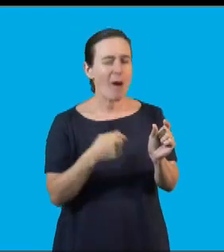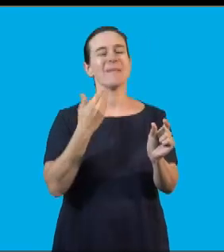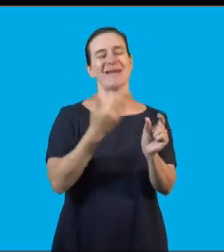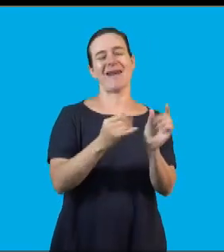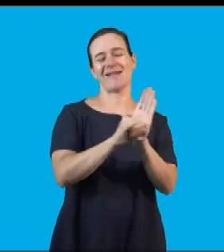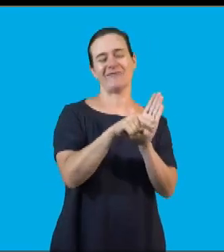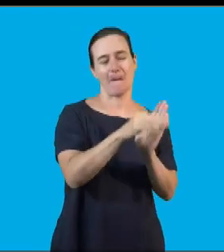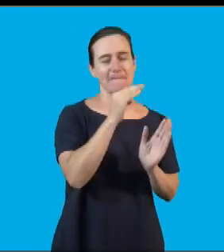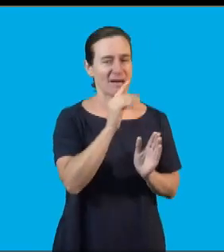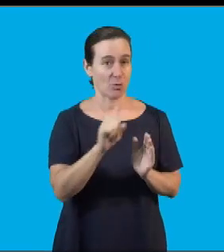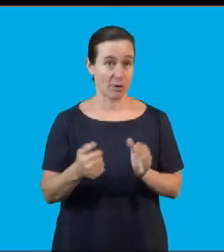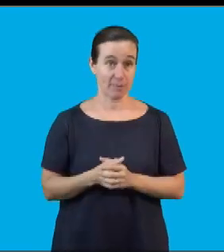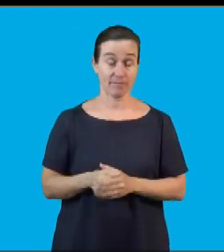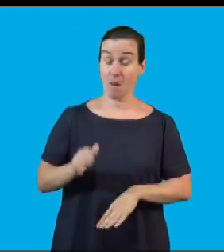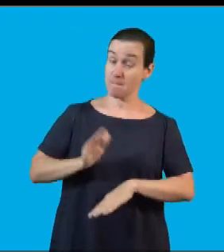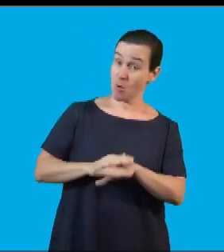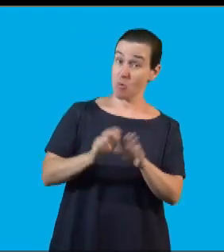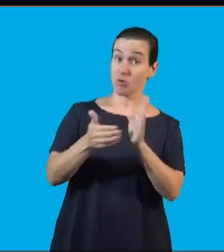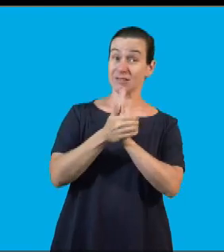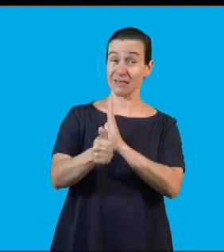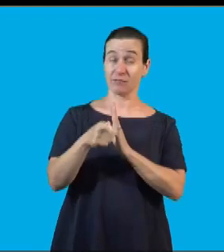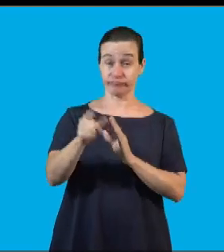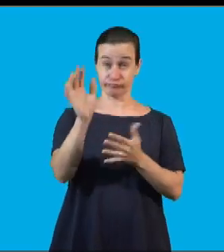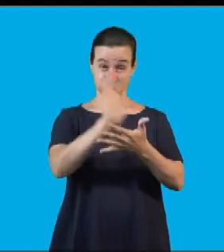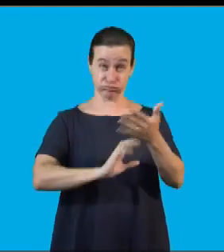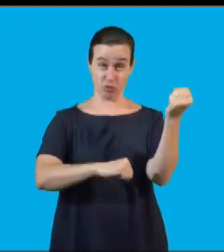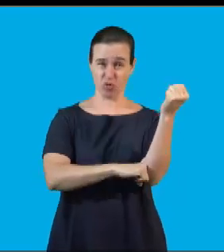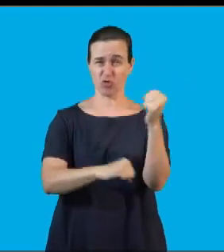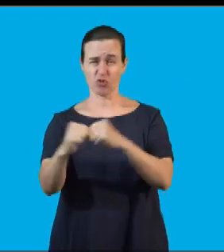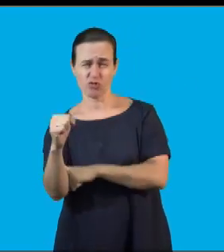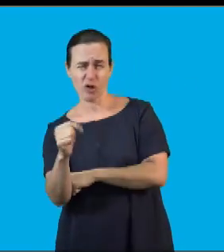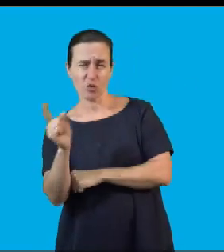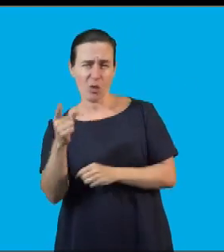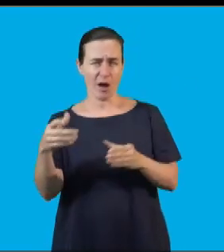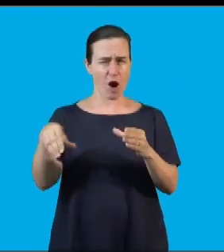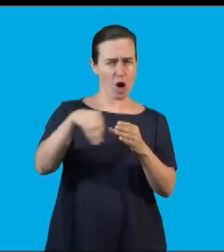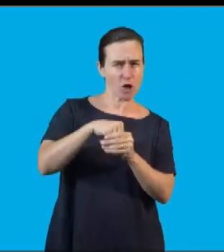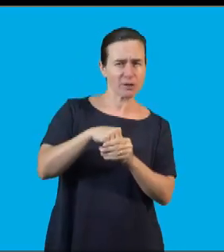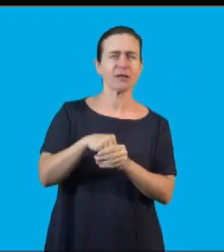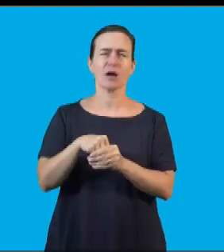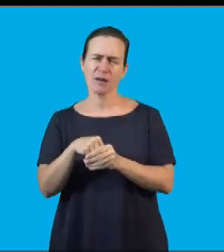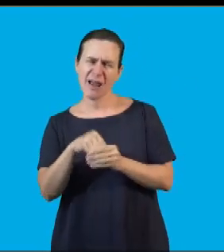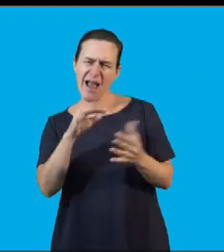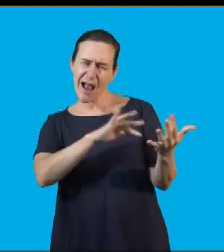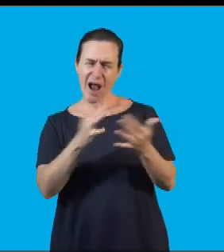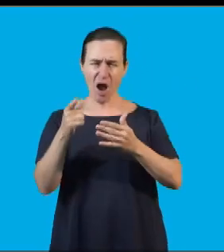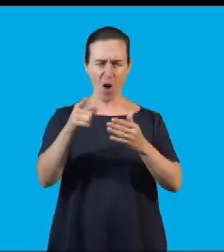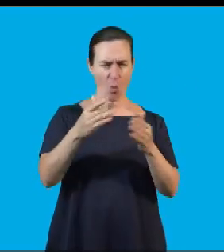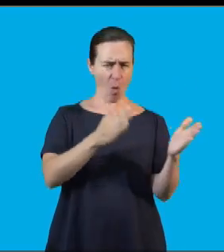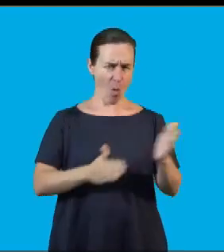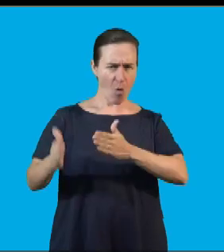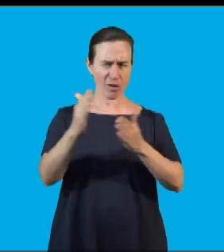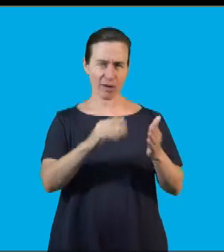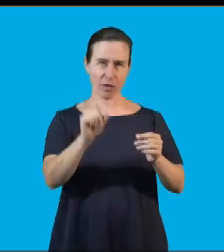More skills that you'll have to focus on is text structure and content. That means recognizing how the text is